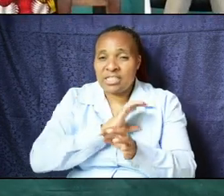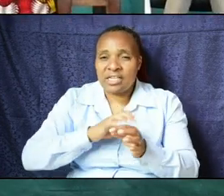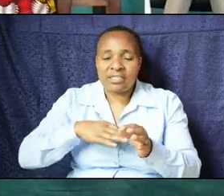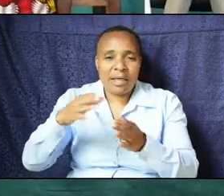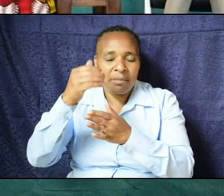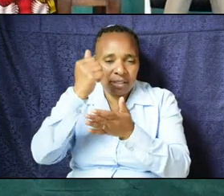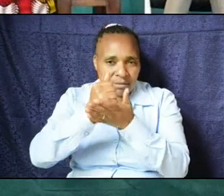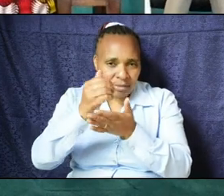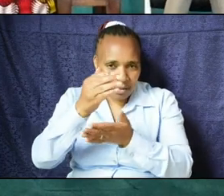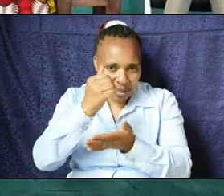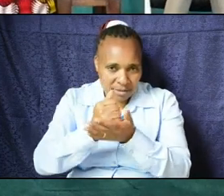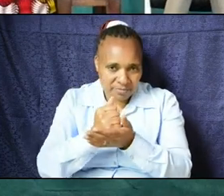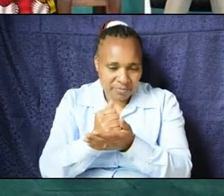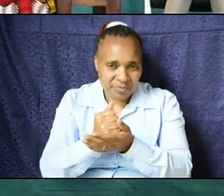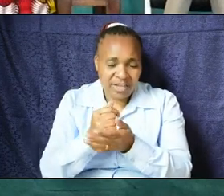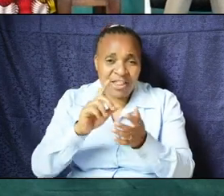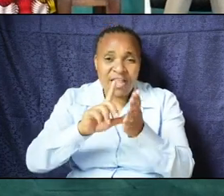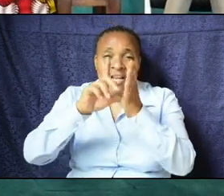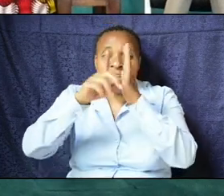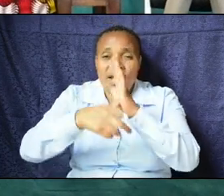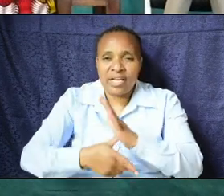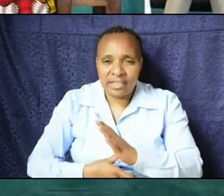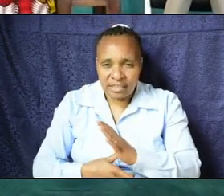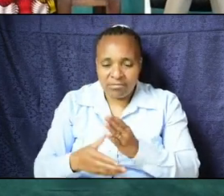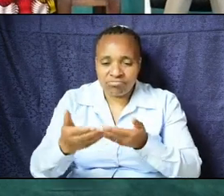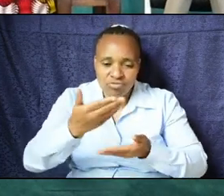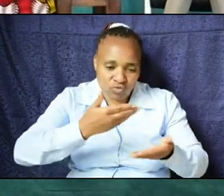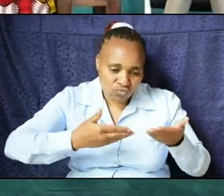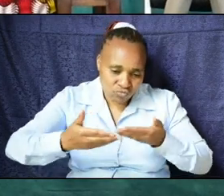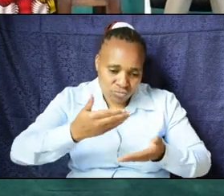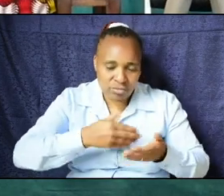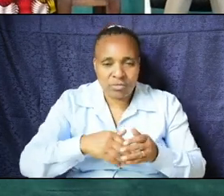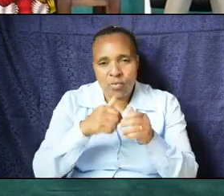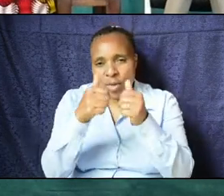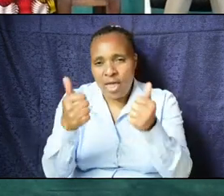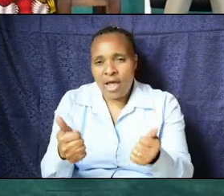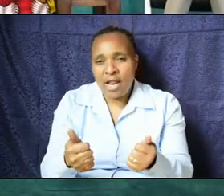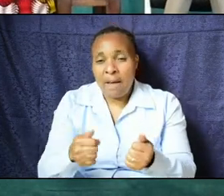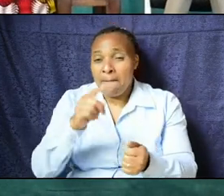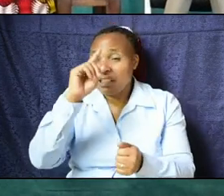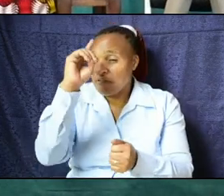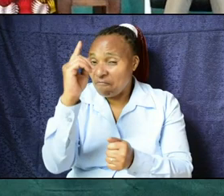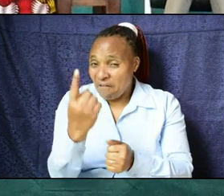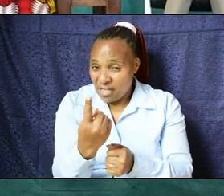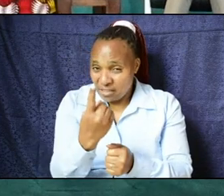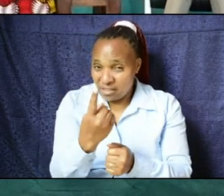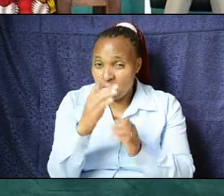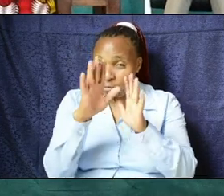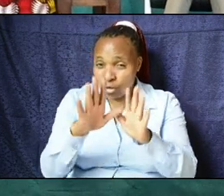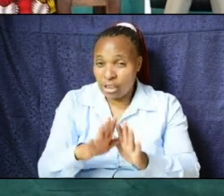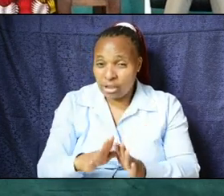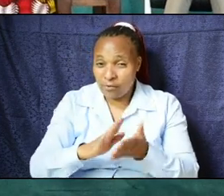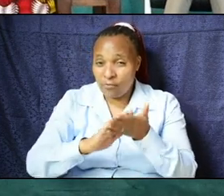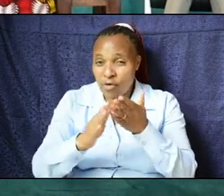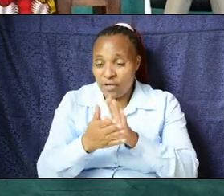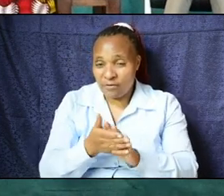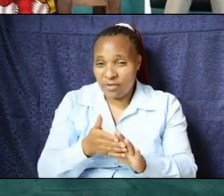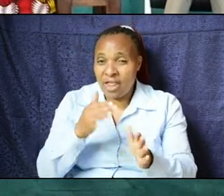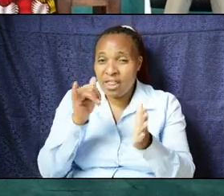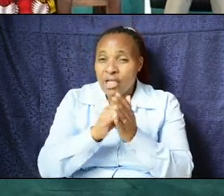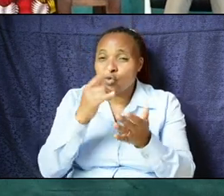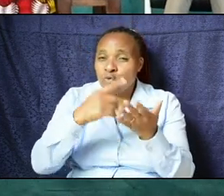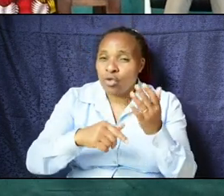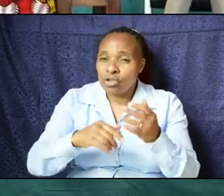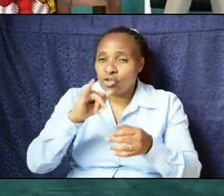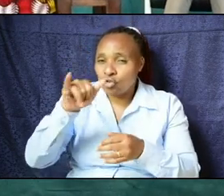that. And then later on, now you can reconcile. So you have to forgive first before you have reconcile. To forgive. And that's what Joseph did.